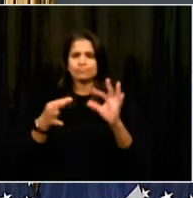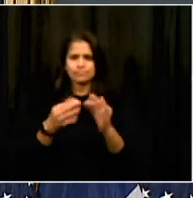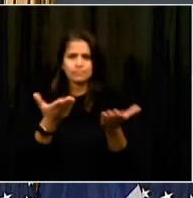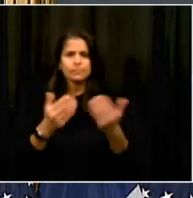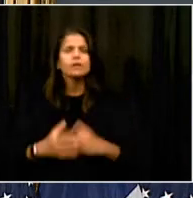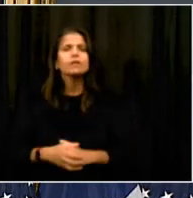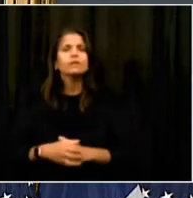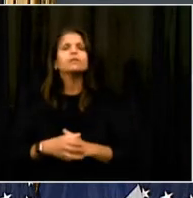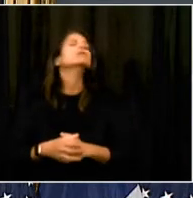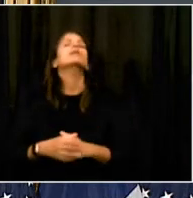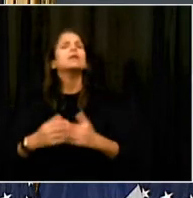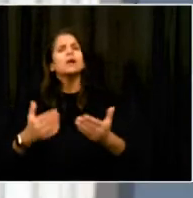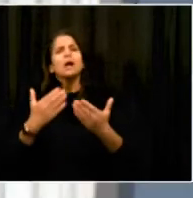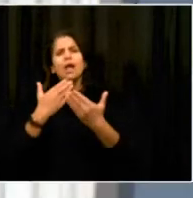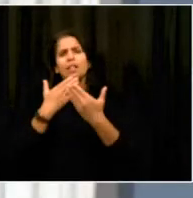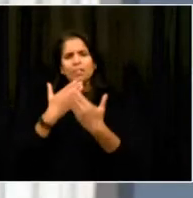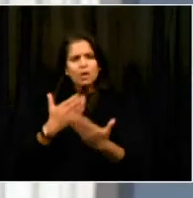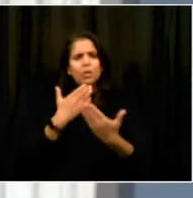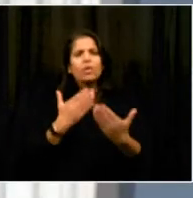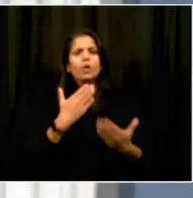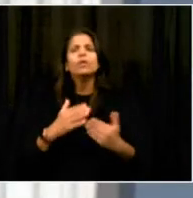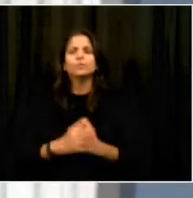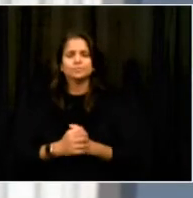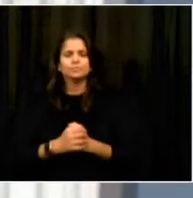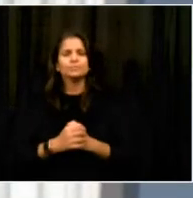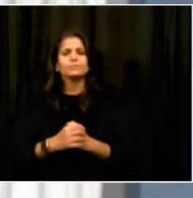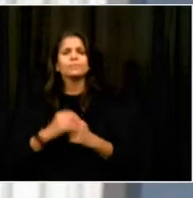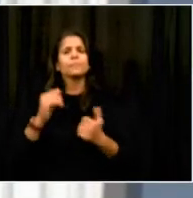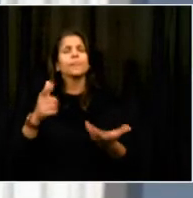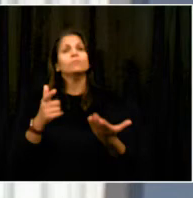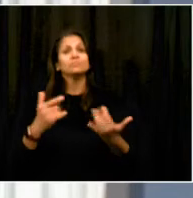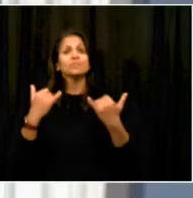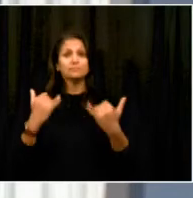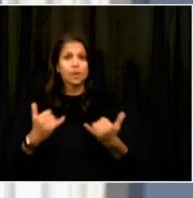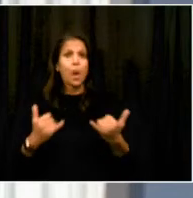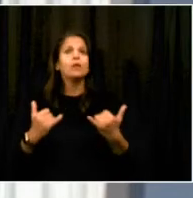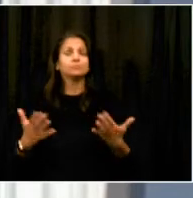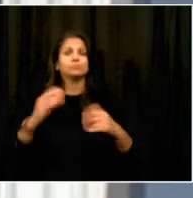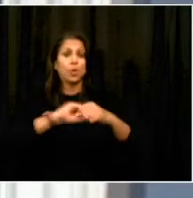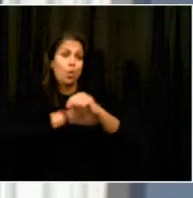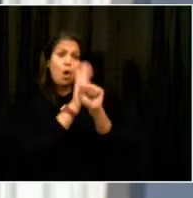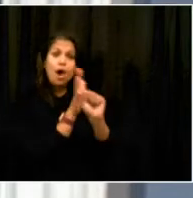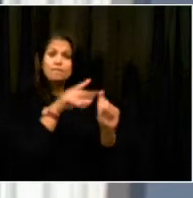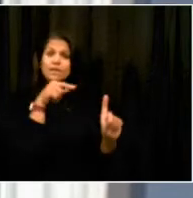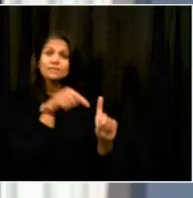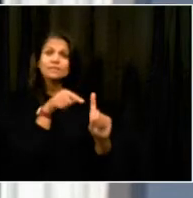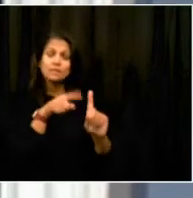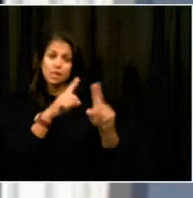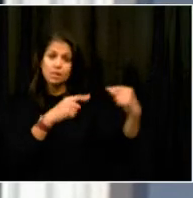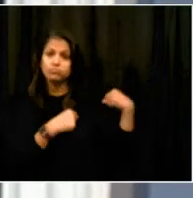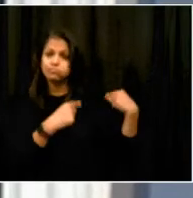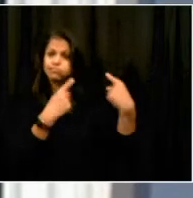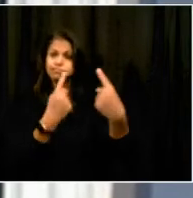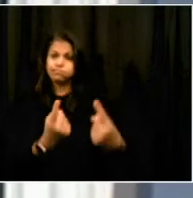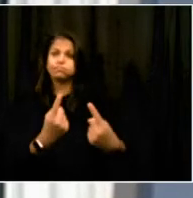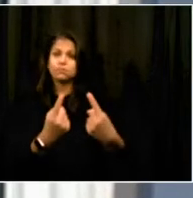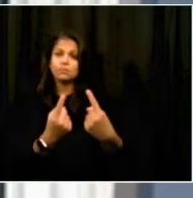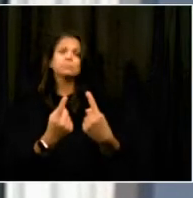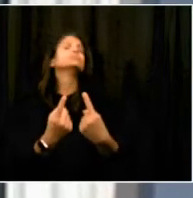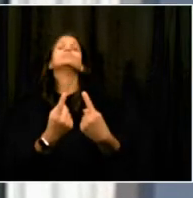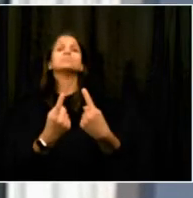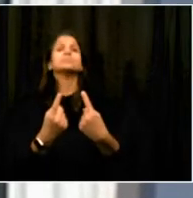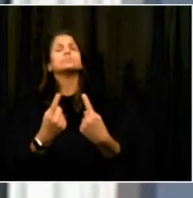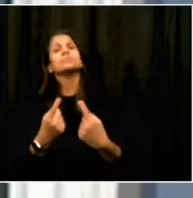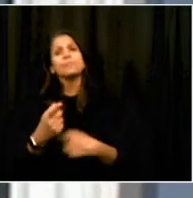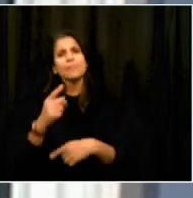has remained constant is that New Yorkers care about keeping our city safe. We recently hit a new record. In a single day,